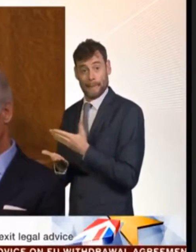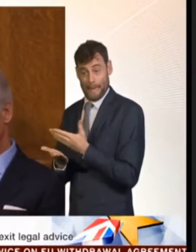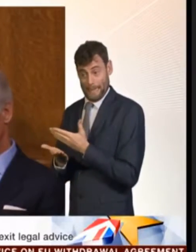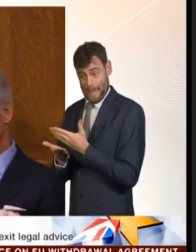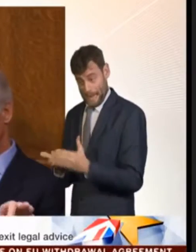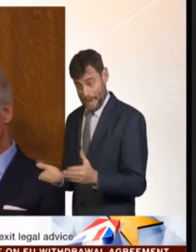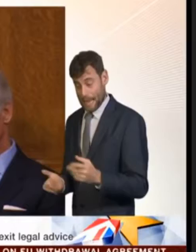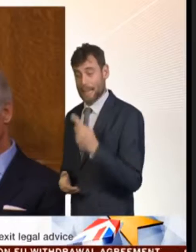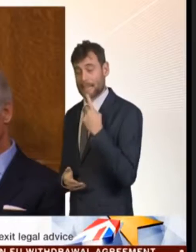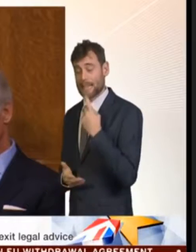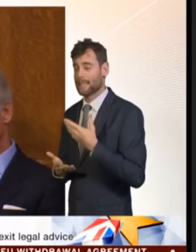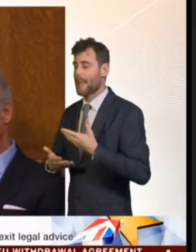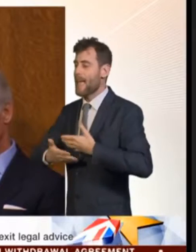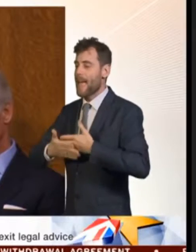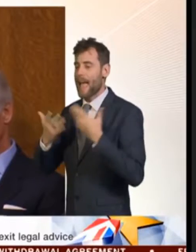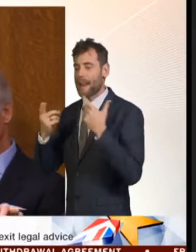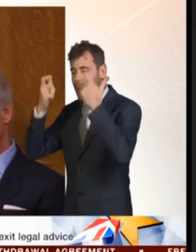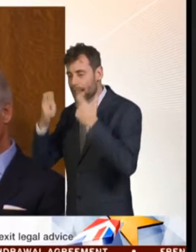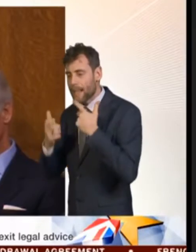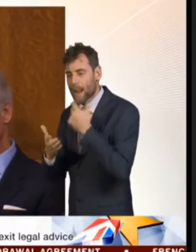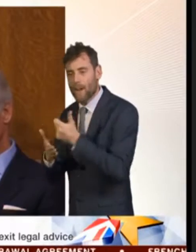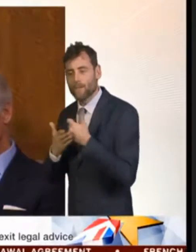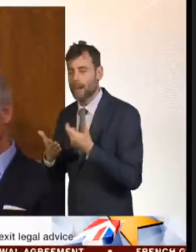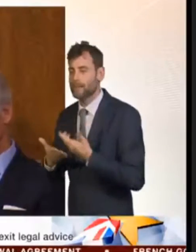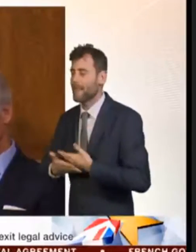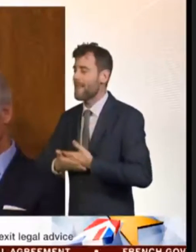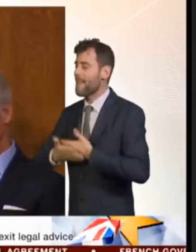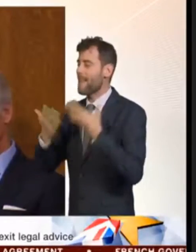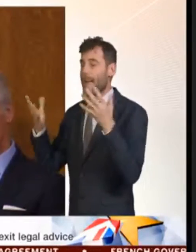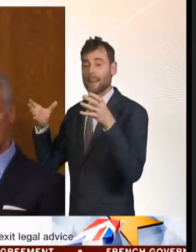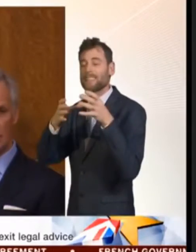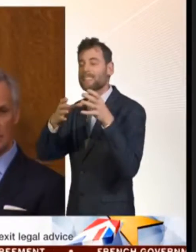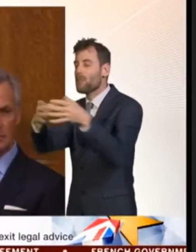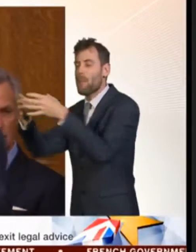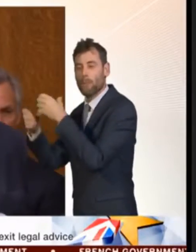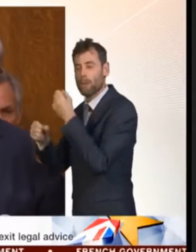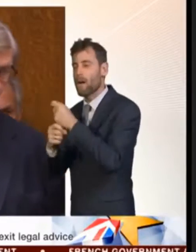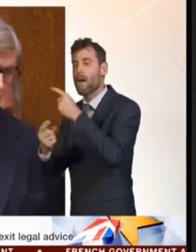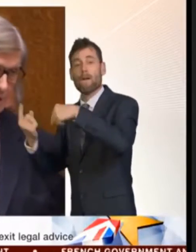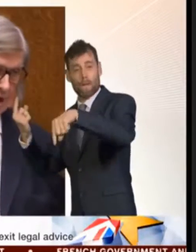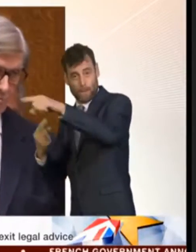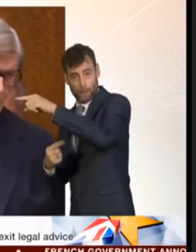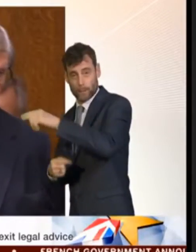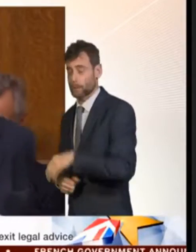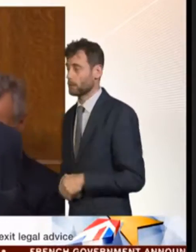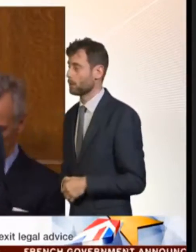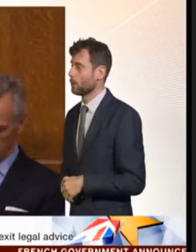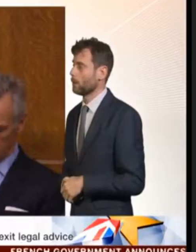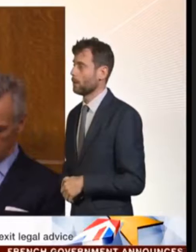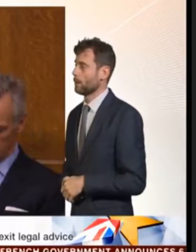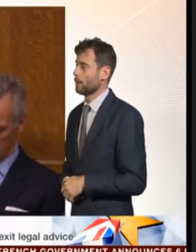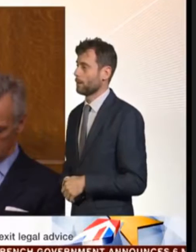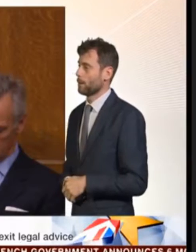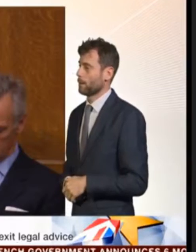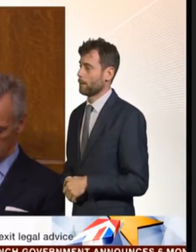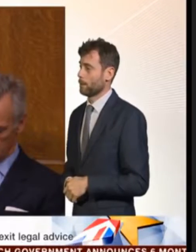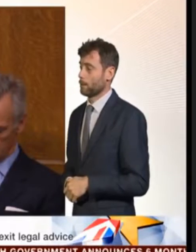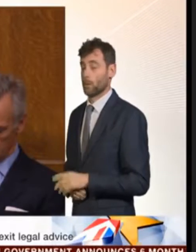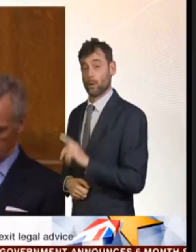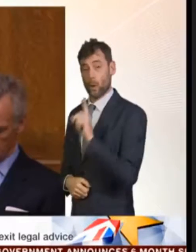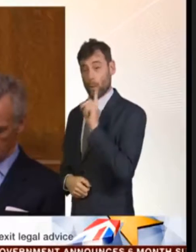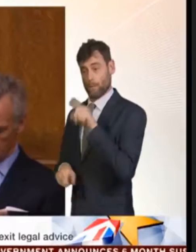legal advisers from all departments in the whole of government ultimately will turn on the view of the Attorney